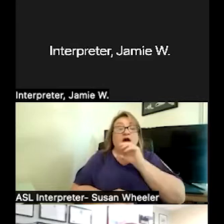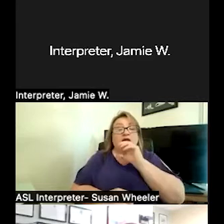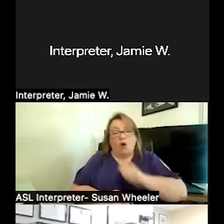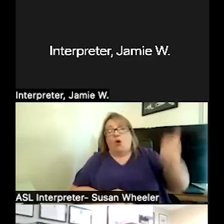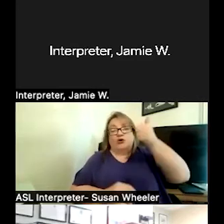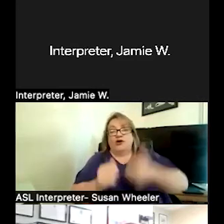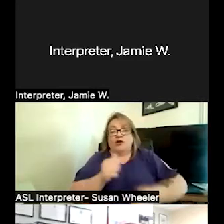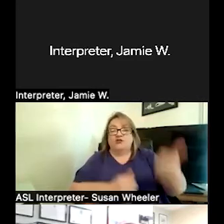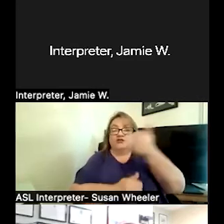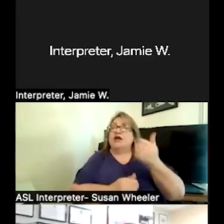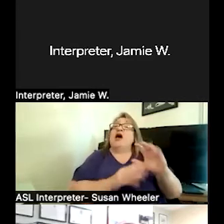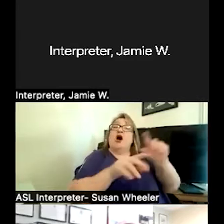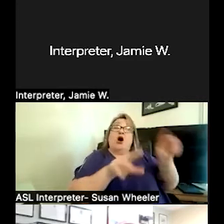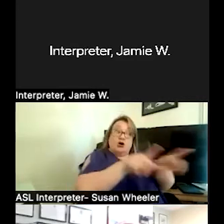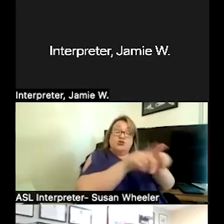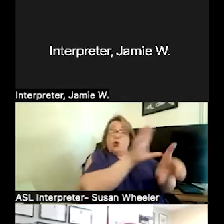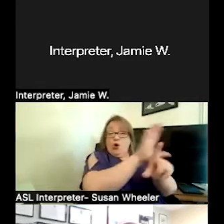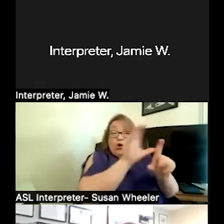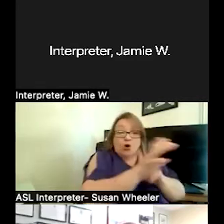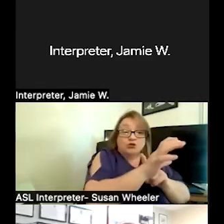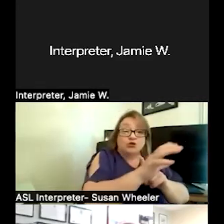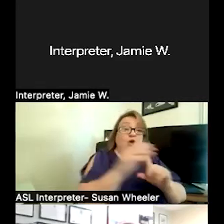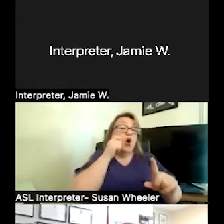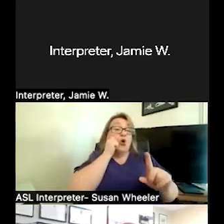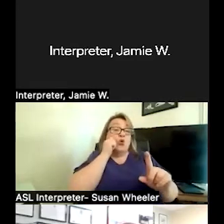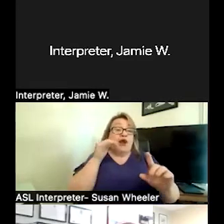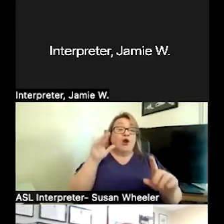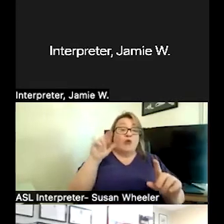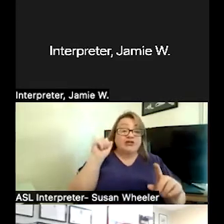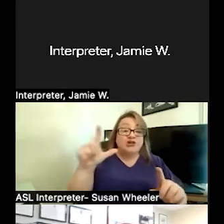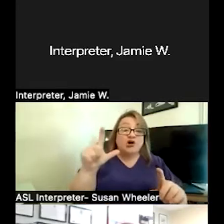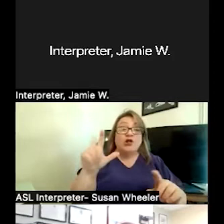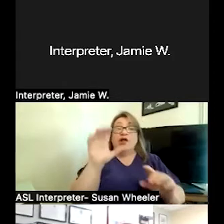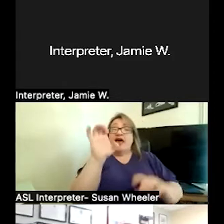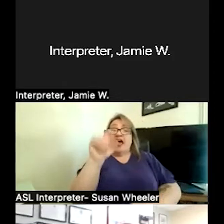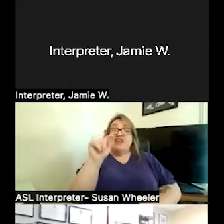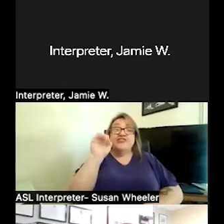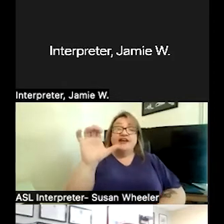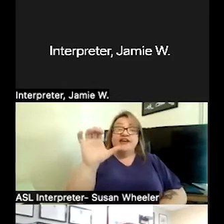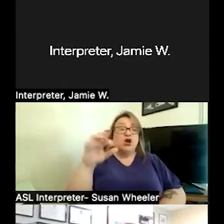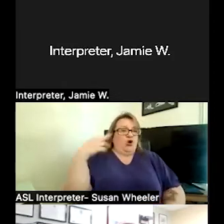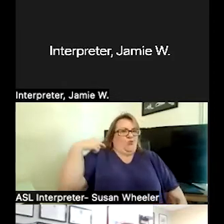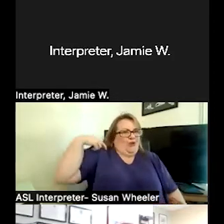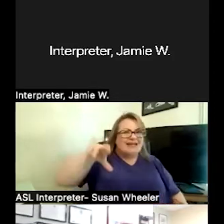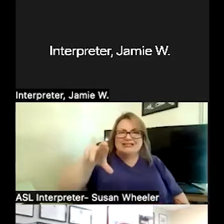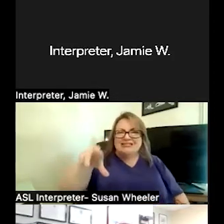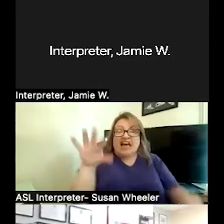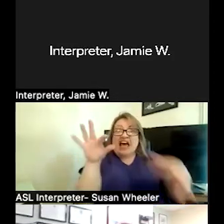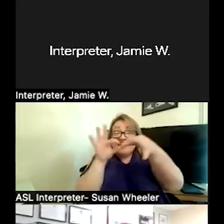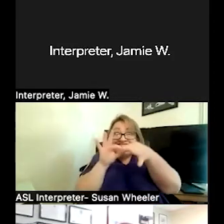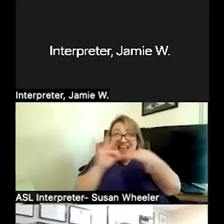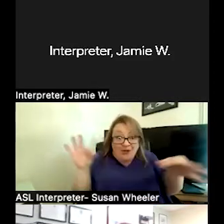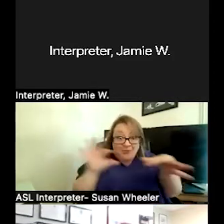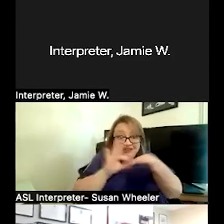religious, and socioeconomic needs, which is a very diverse community. We actually left the